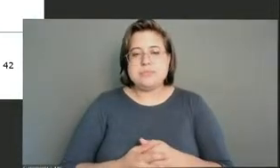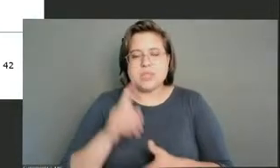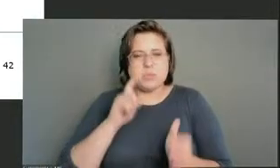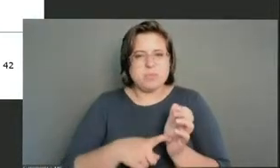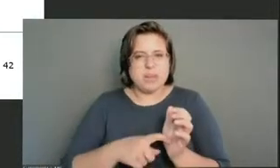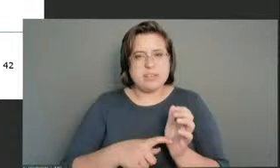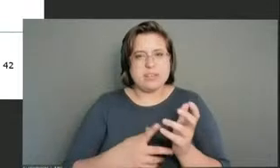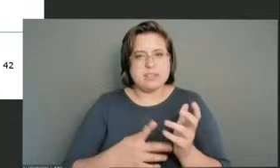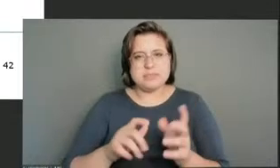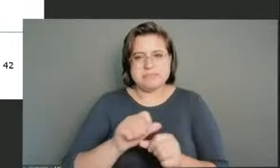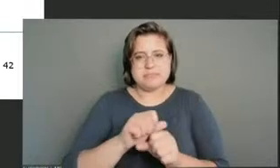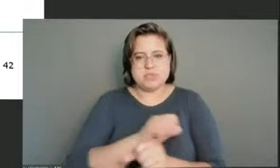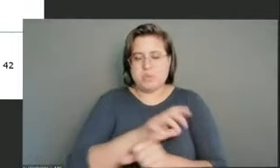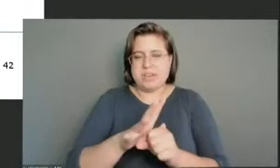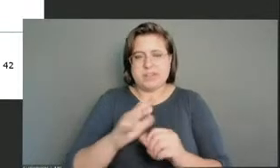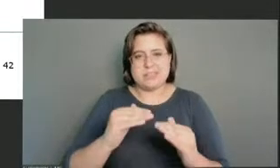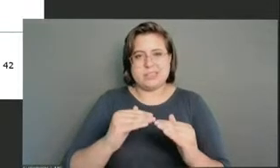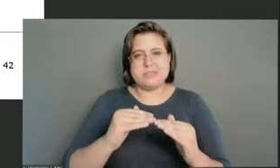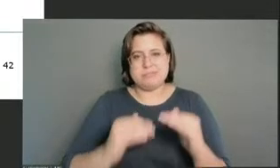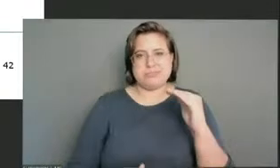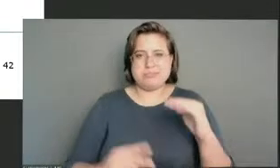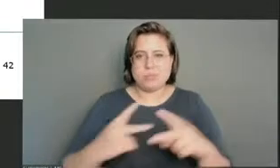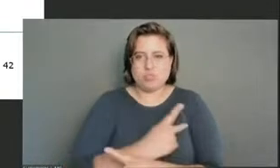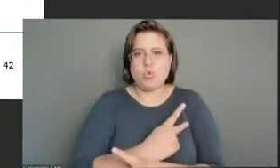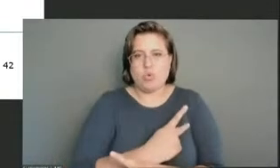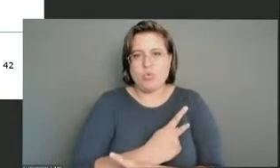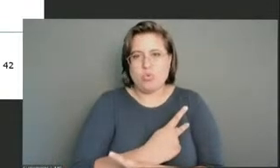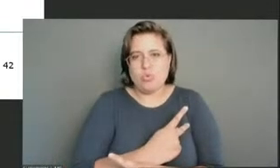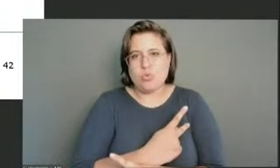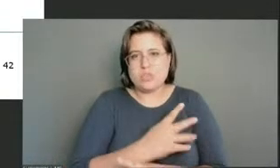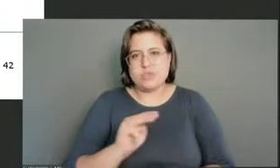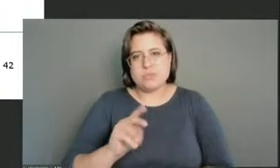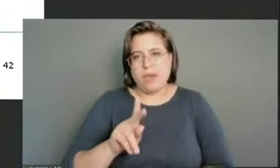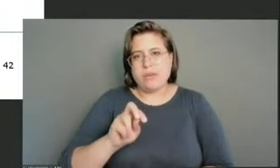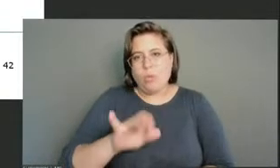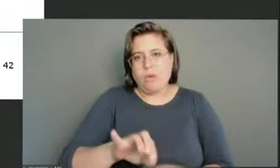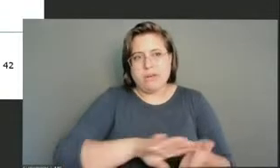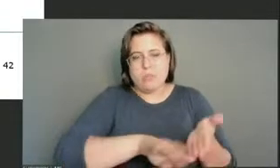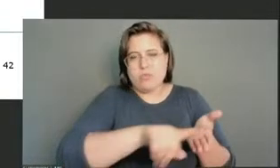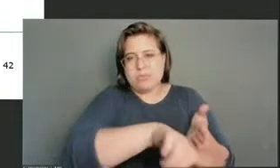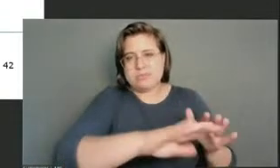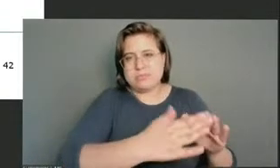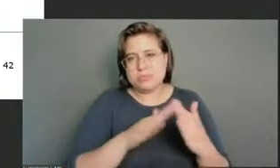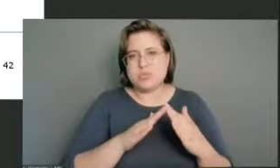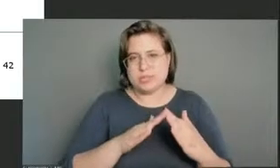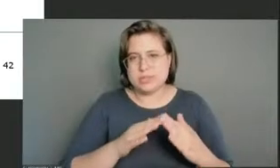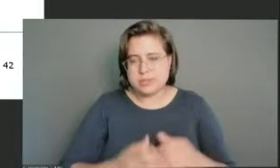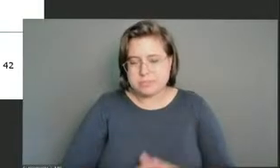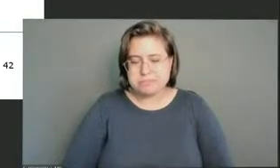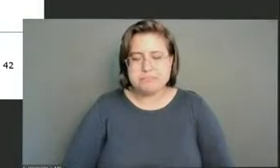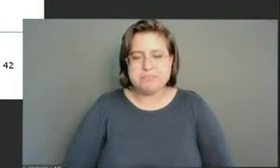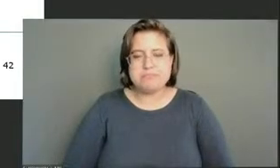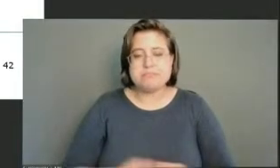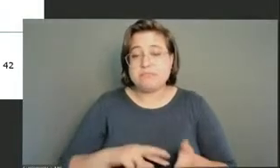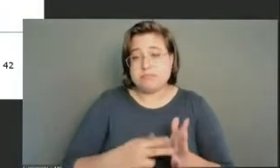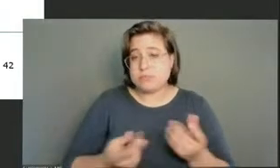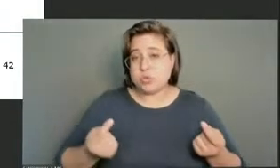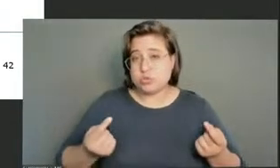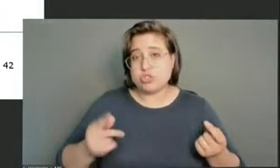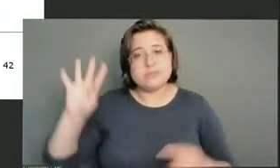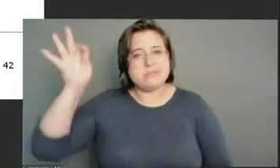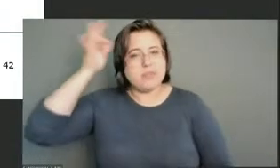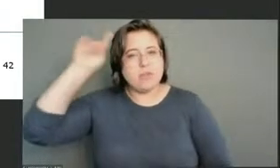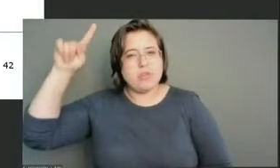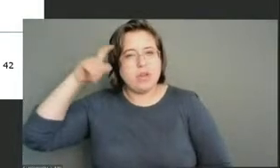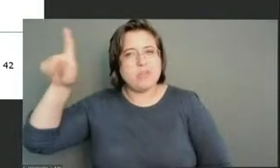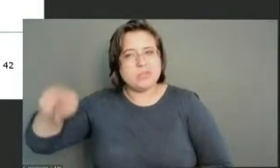of COVID-19 on marginalized and minoritized communities. And as such, recommend that the federal government lead the